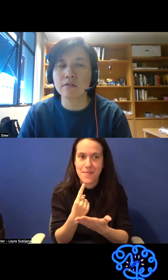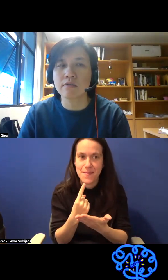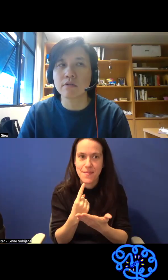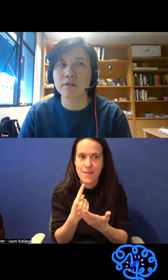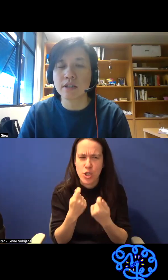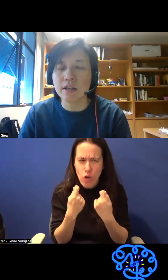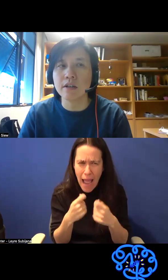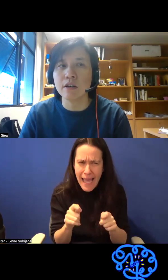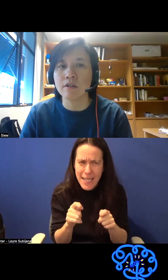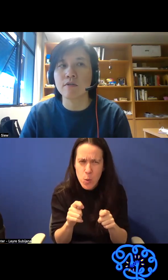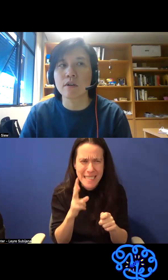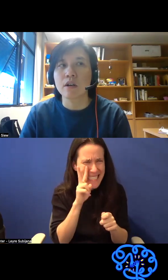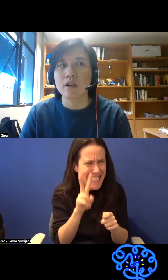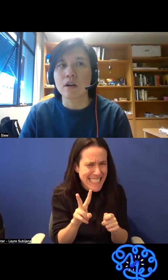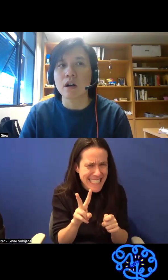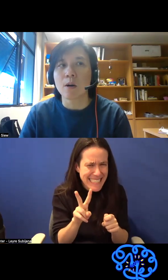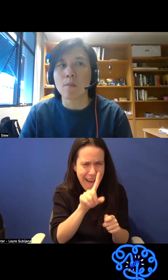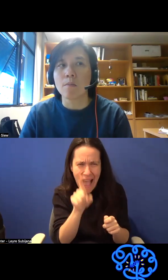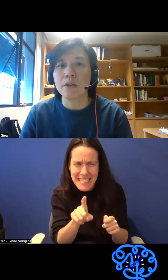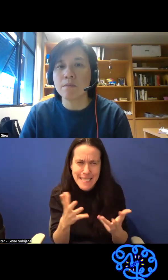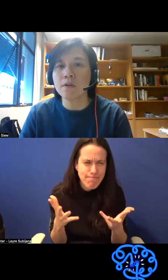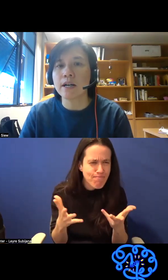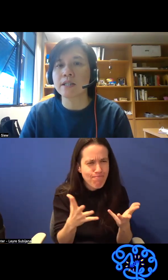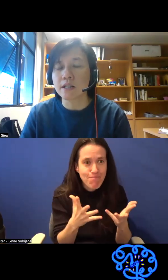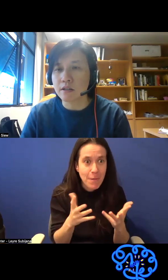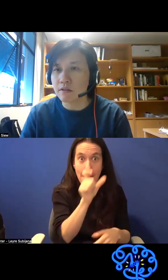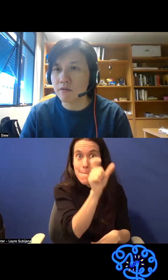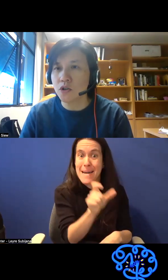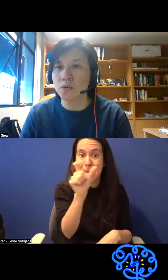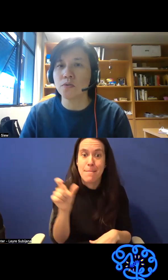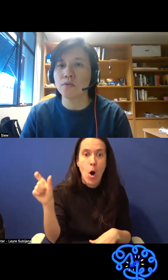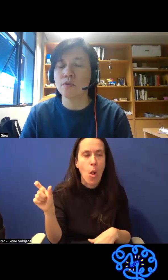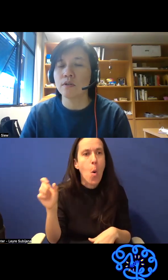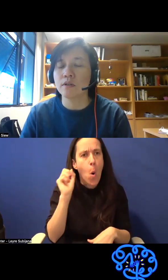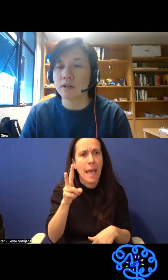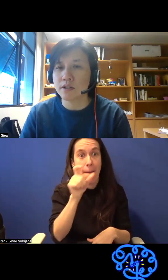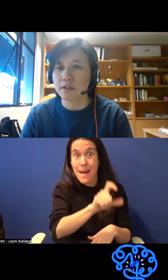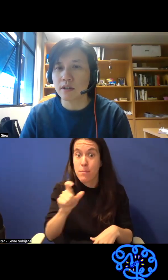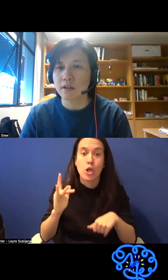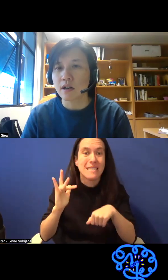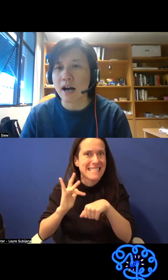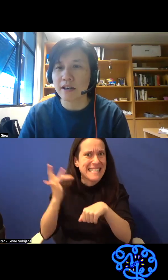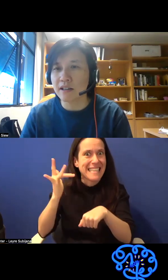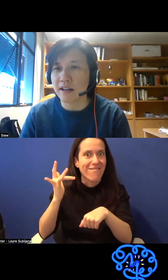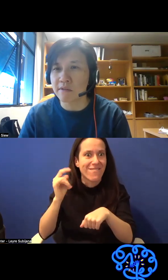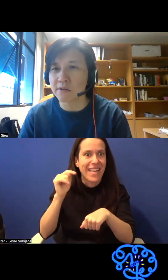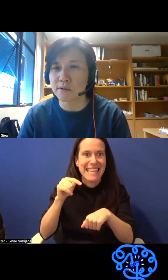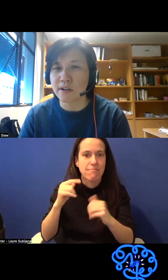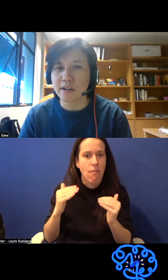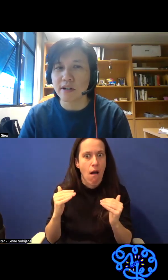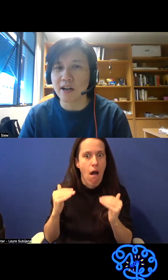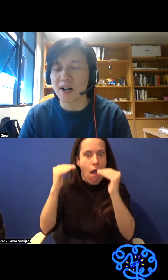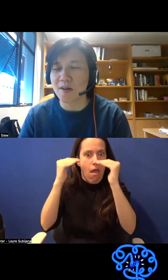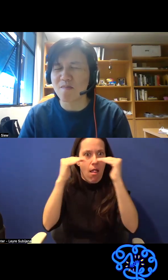try to see if people are sensitive to this higher